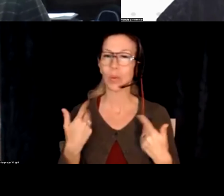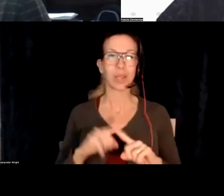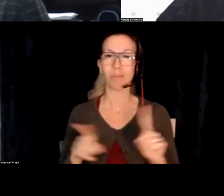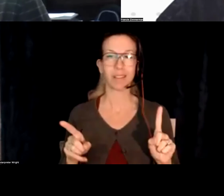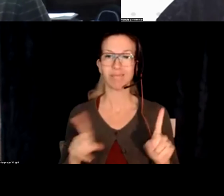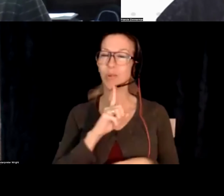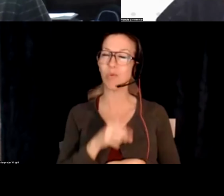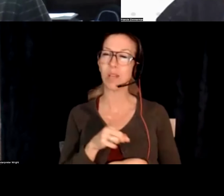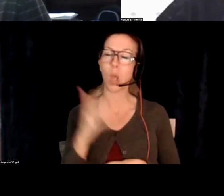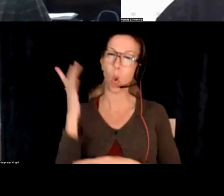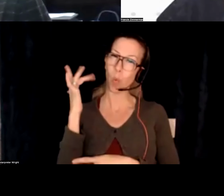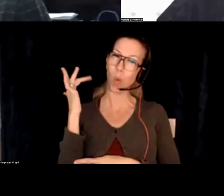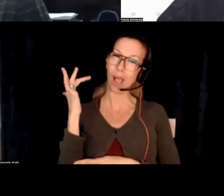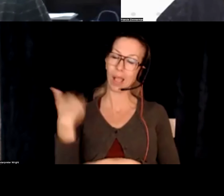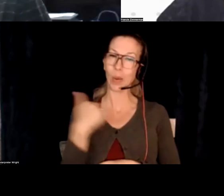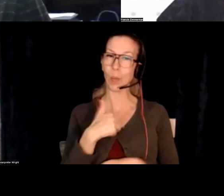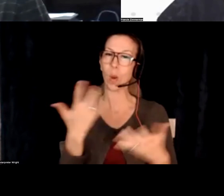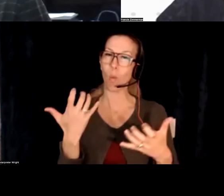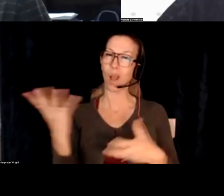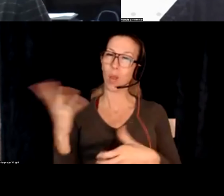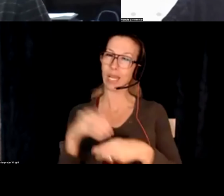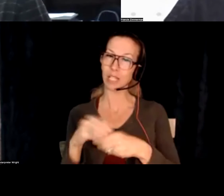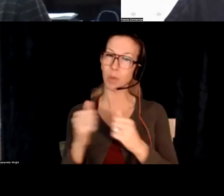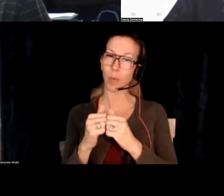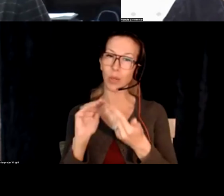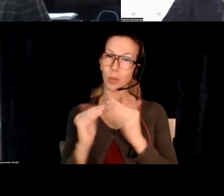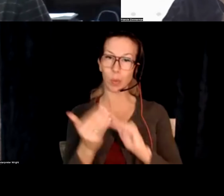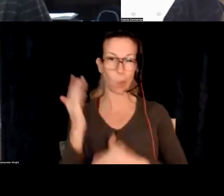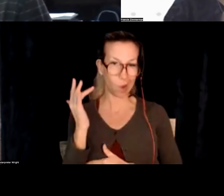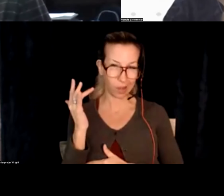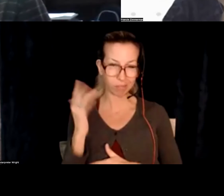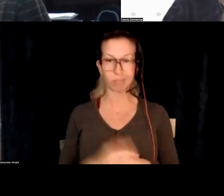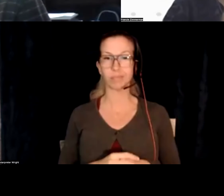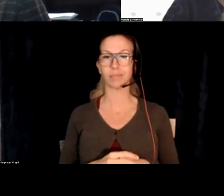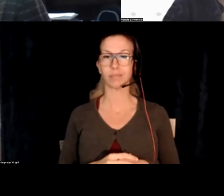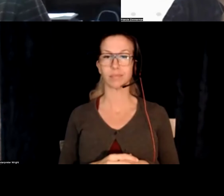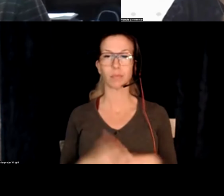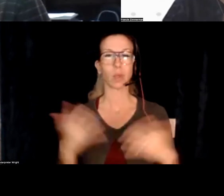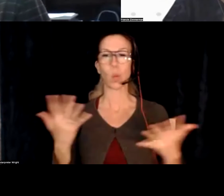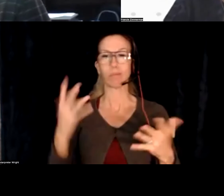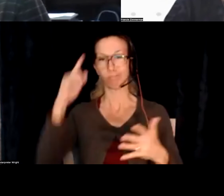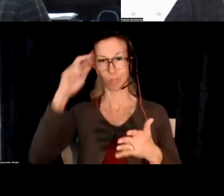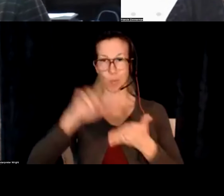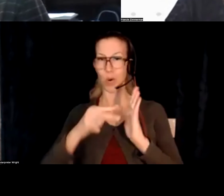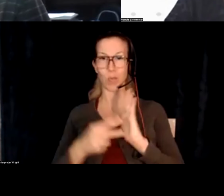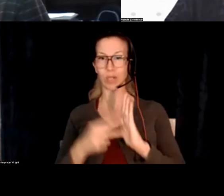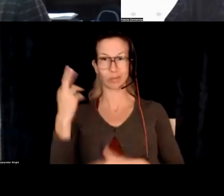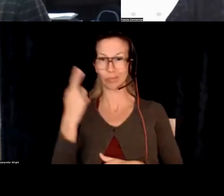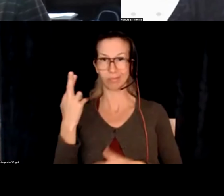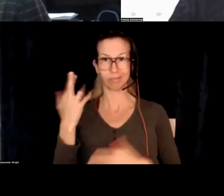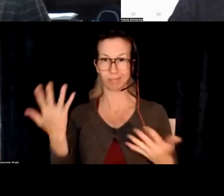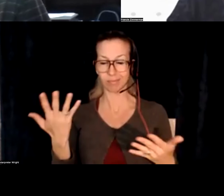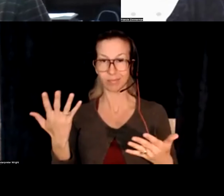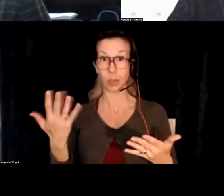about, why do we want to do engagement with our community? What is our purpose, and what is the point? Is it that we